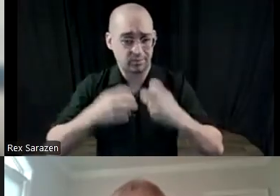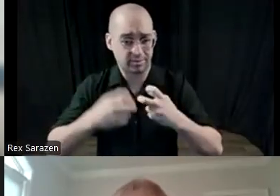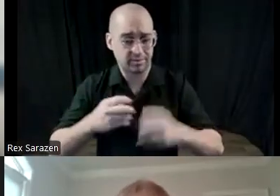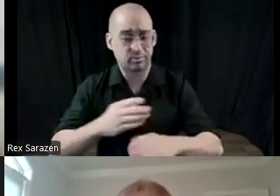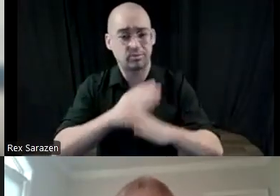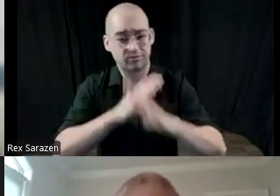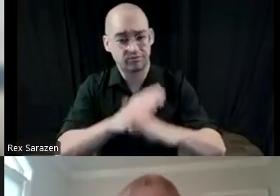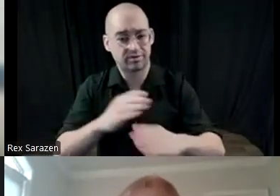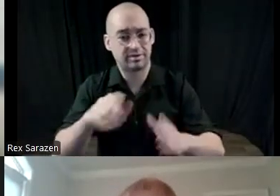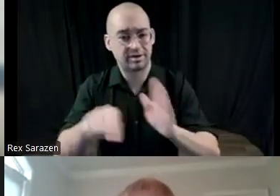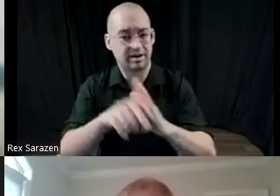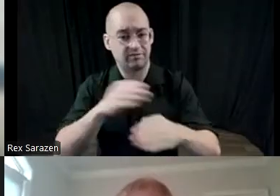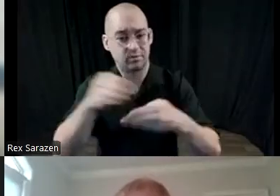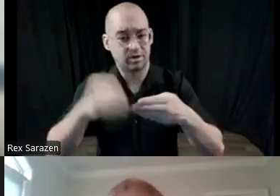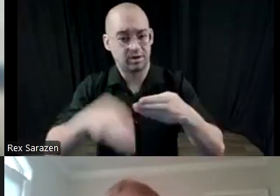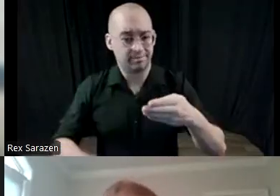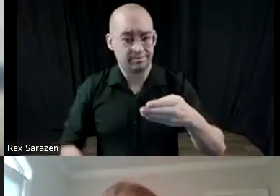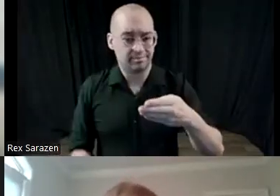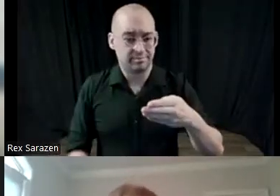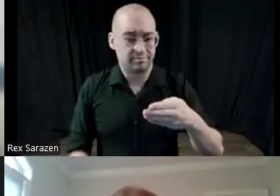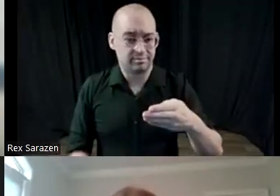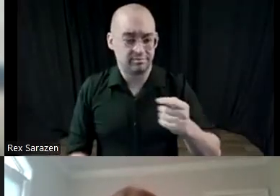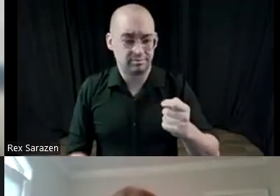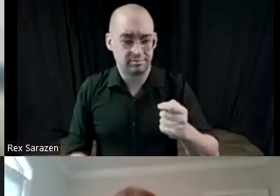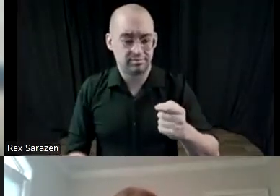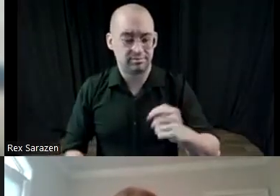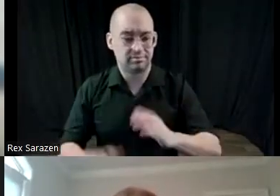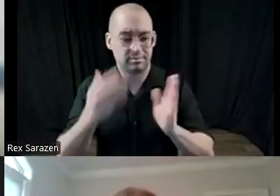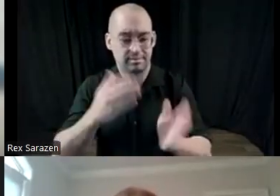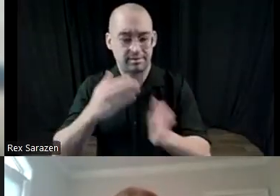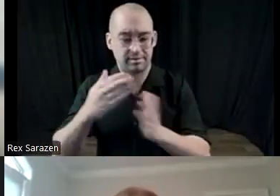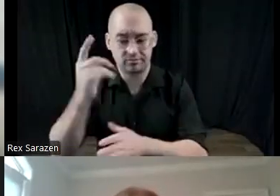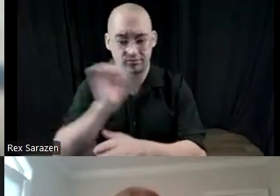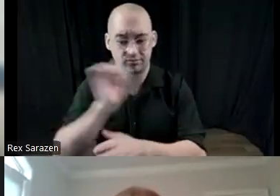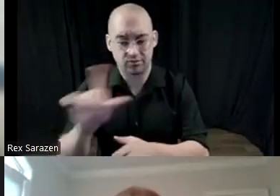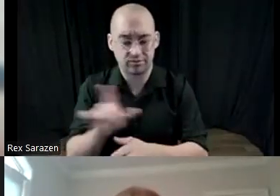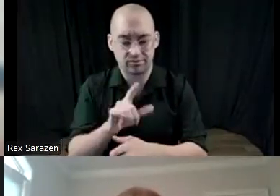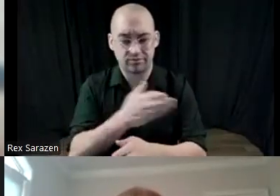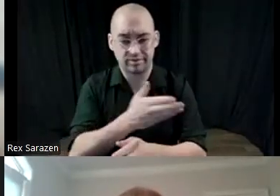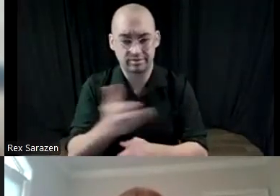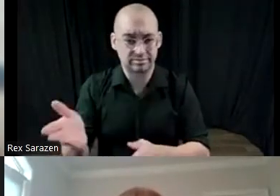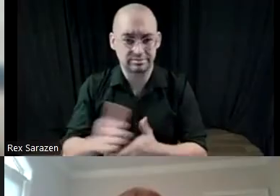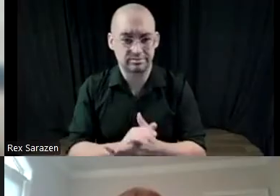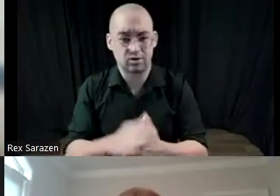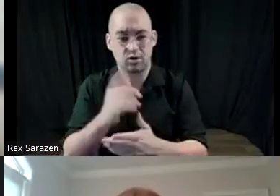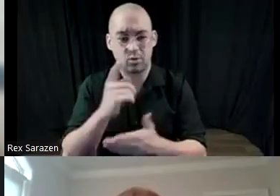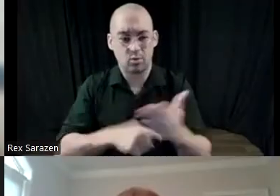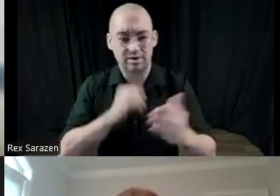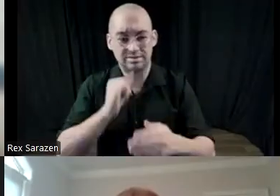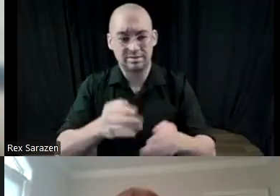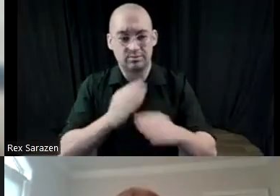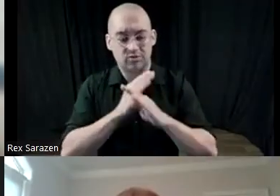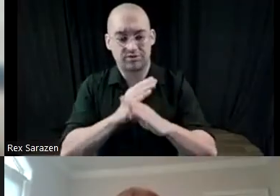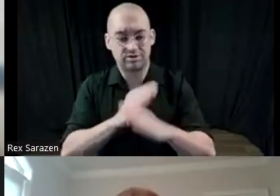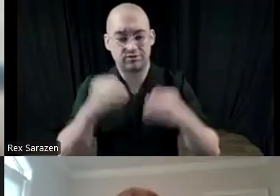through opportunities for connection. So, and want to, again, strategize on that with all of you. What are the things that are prevention focused, but also alleviate